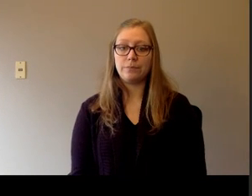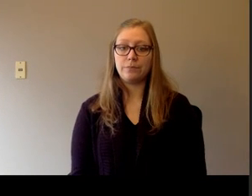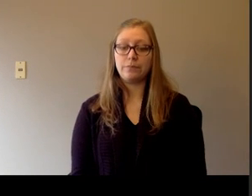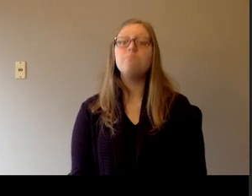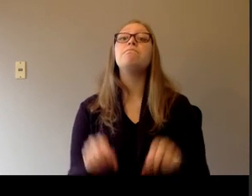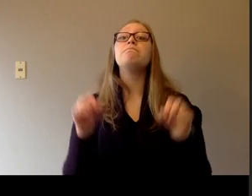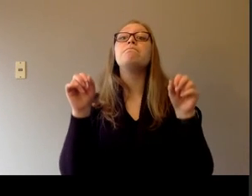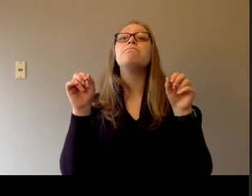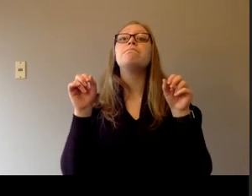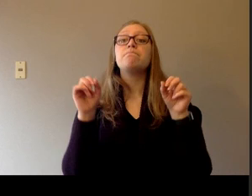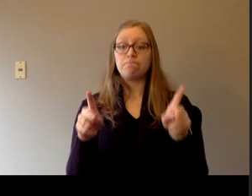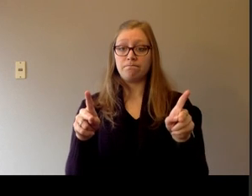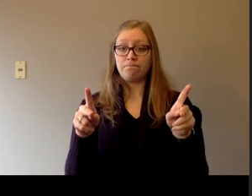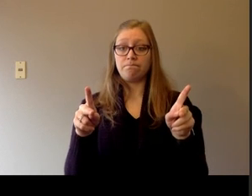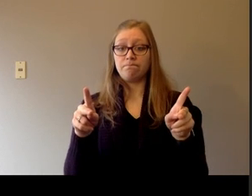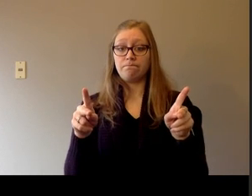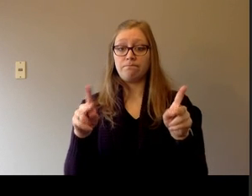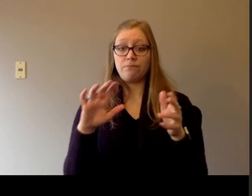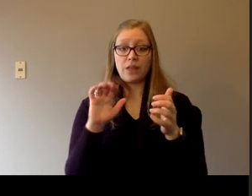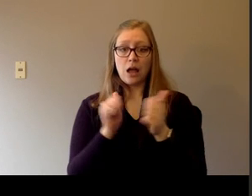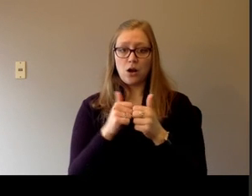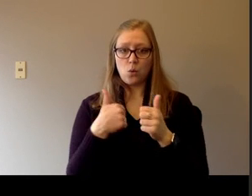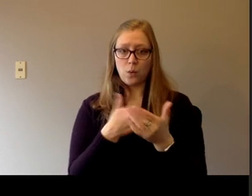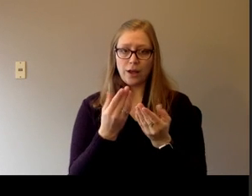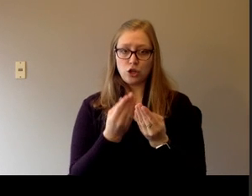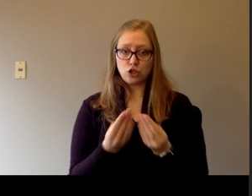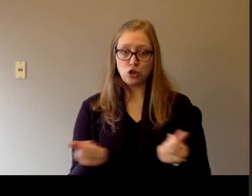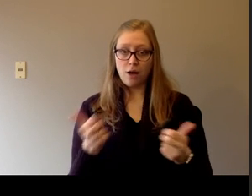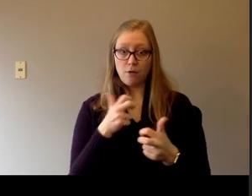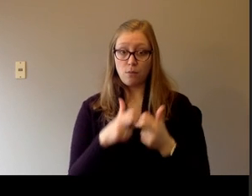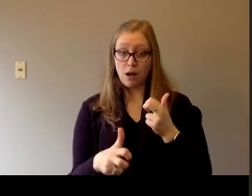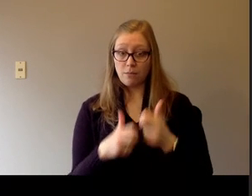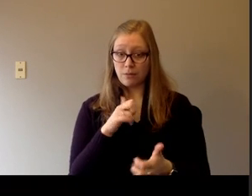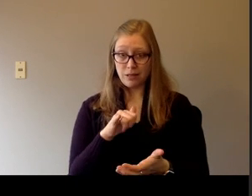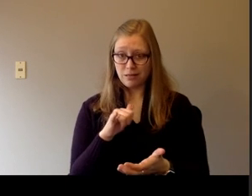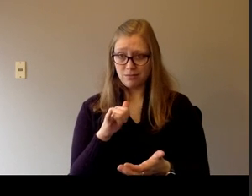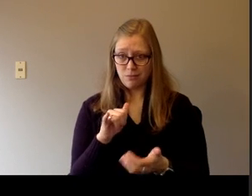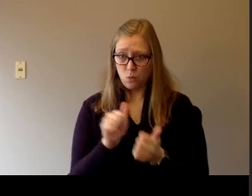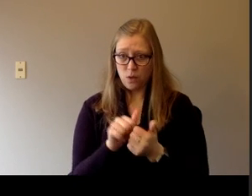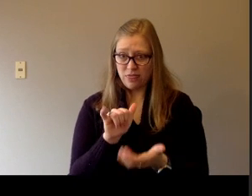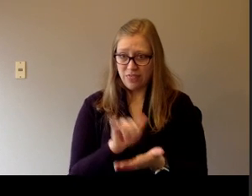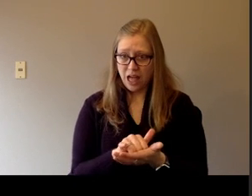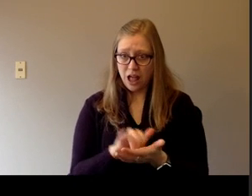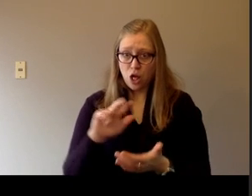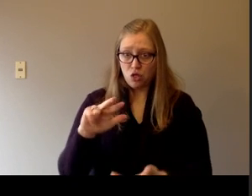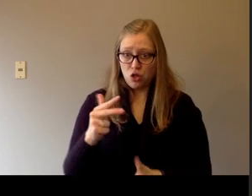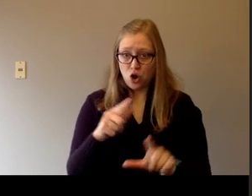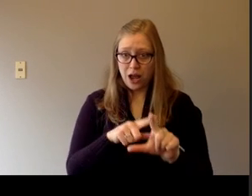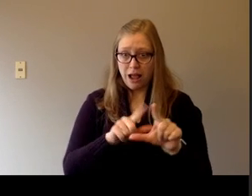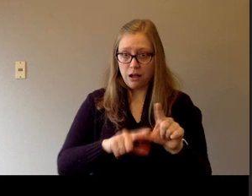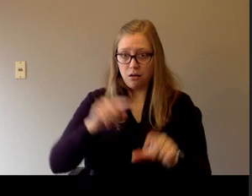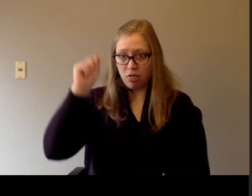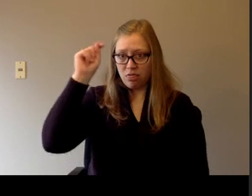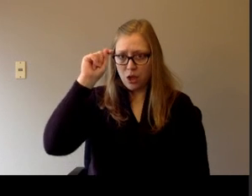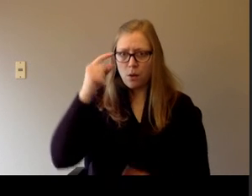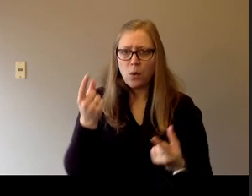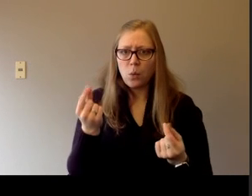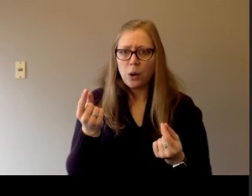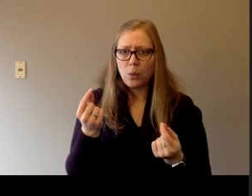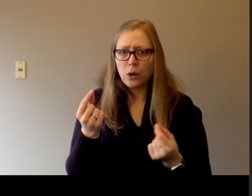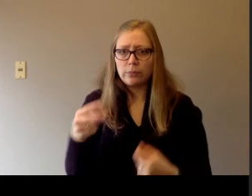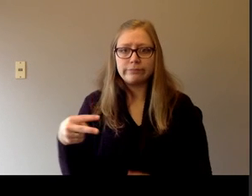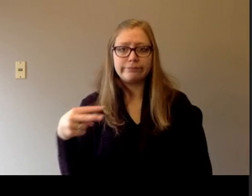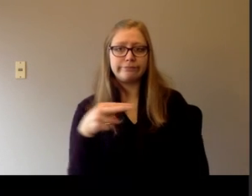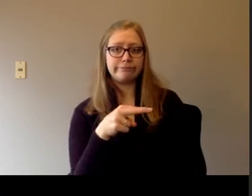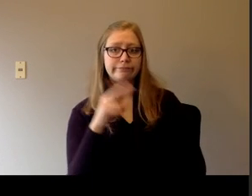Okay, so how do we solve a problem like this using the third angle theorem? Well, we can, if we look at the picture, we can